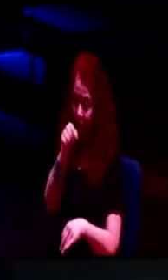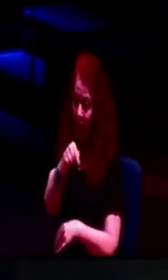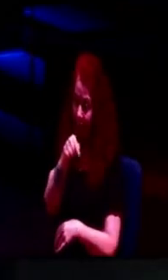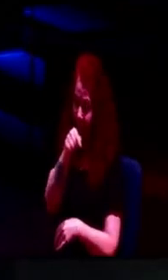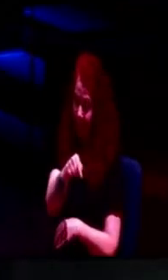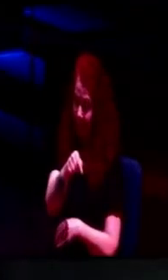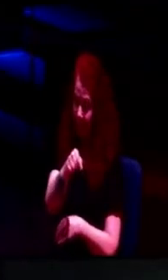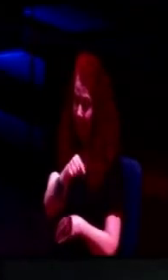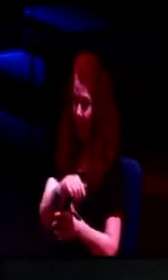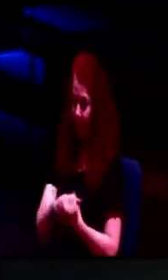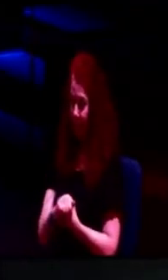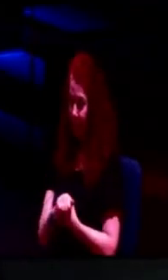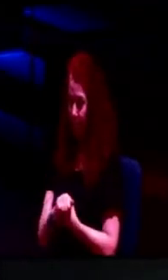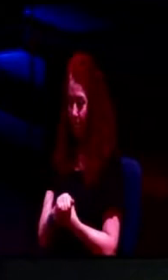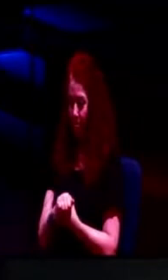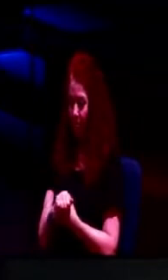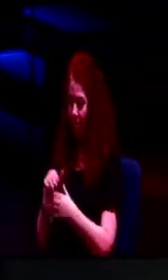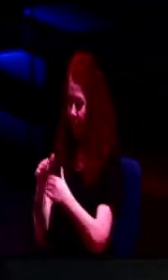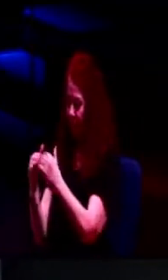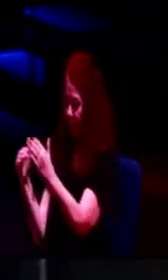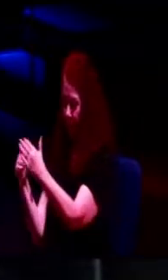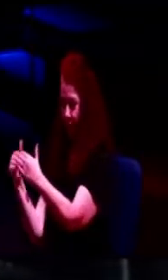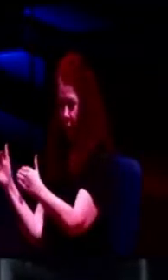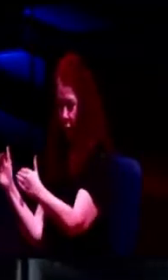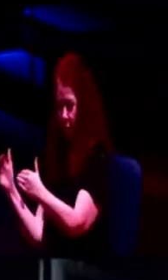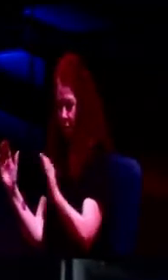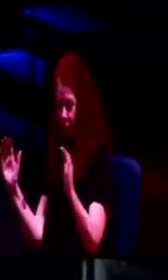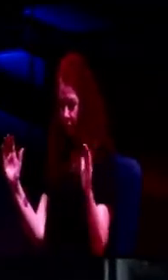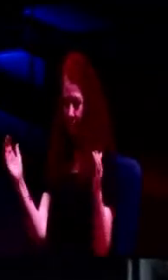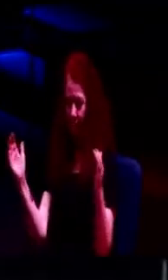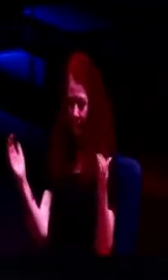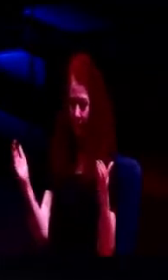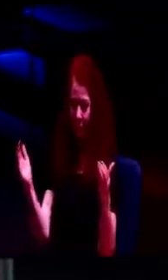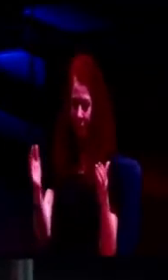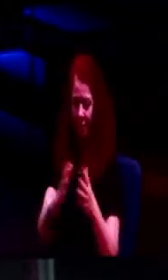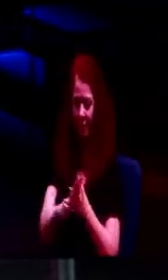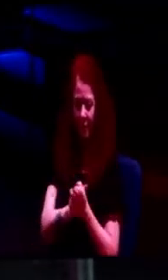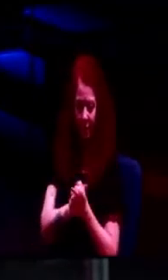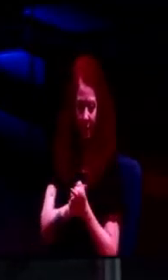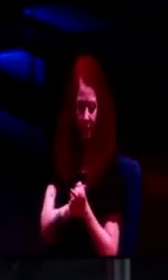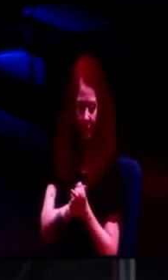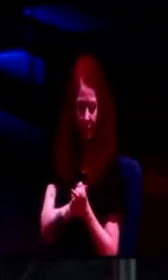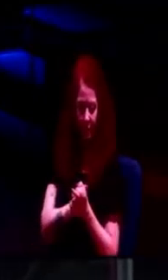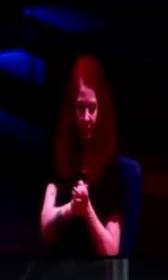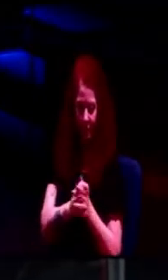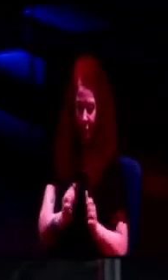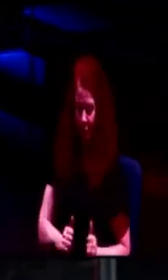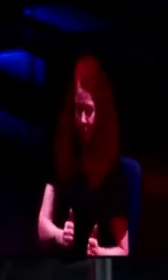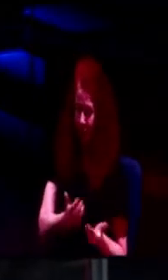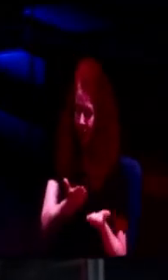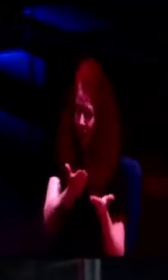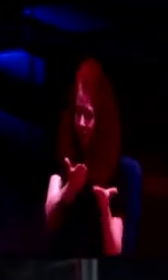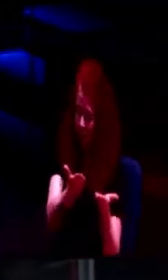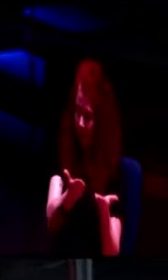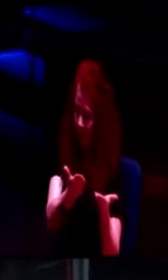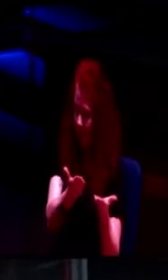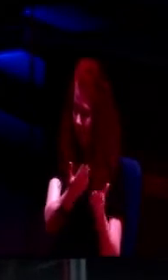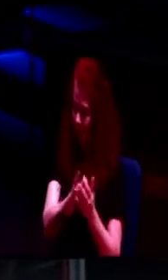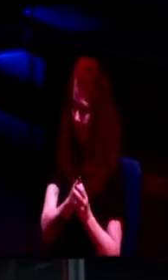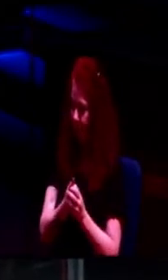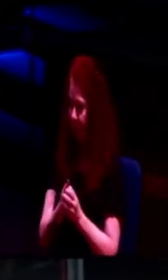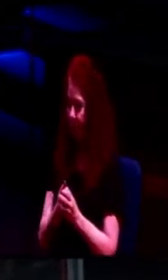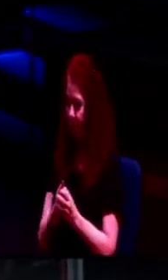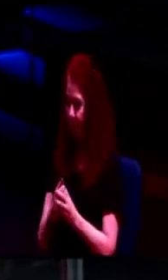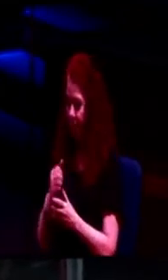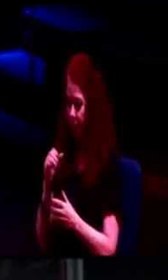It's comfort versus sacrifice. And a word that rose to popularity in the pandemic recently that we all heard a lot was some of, we heard a